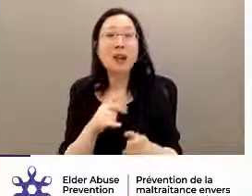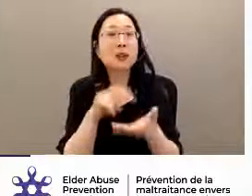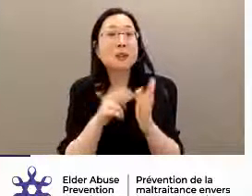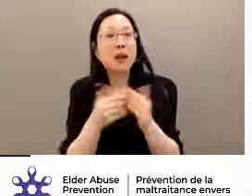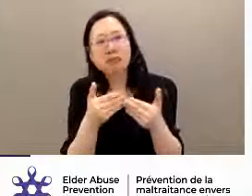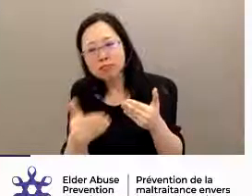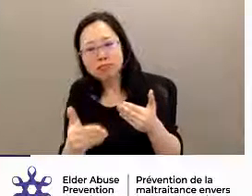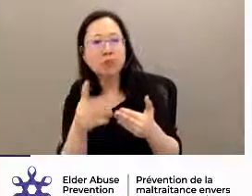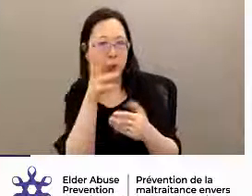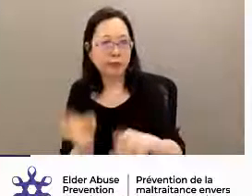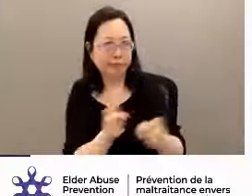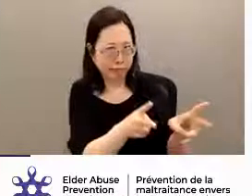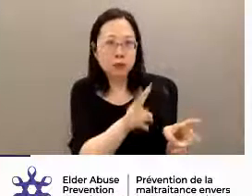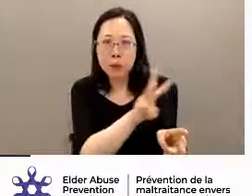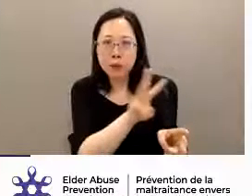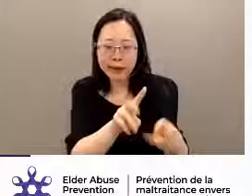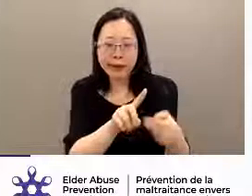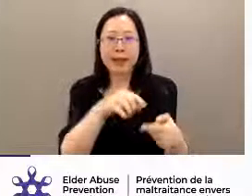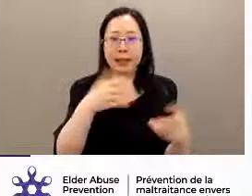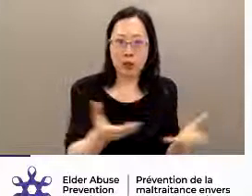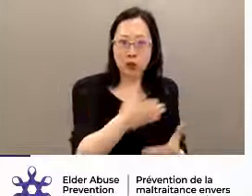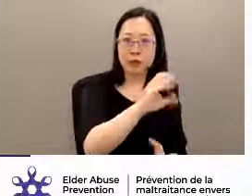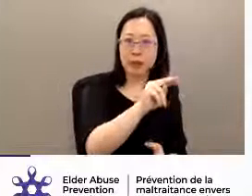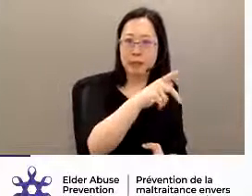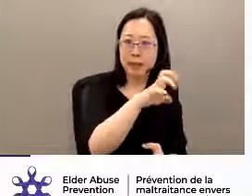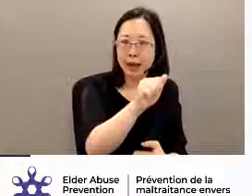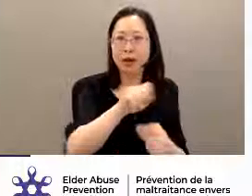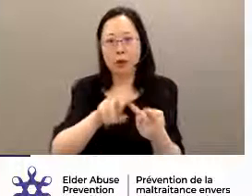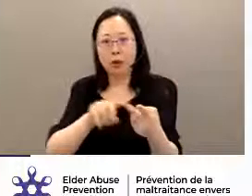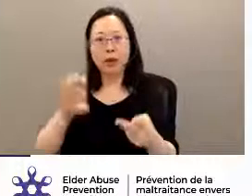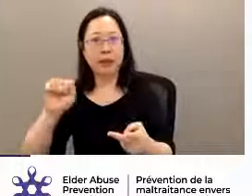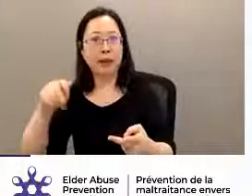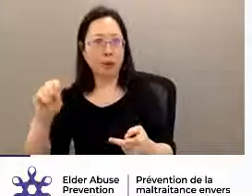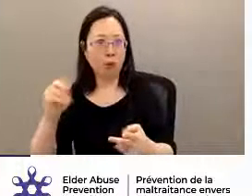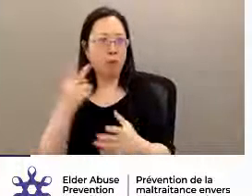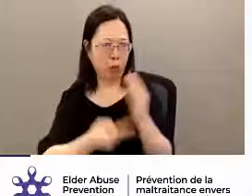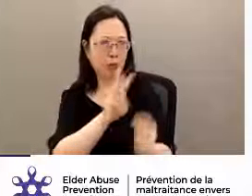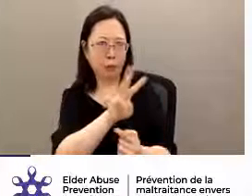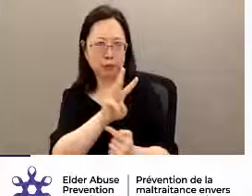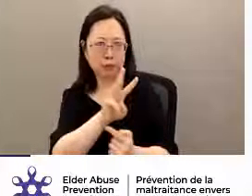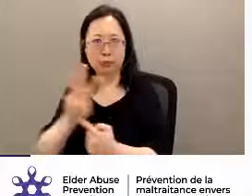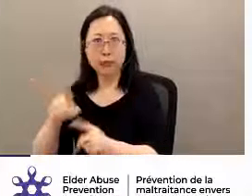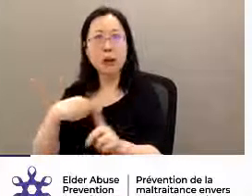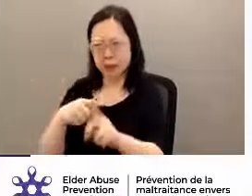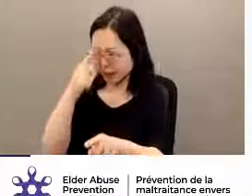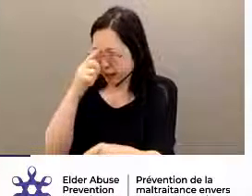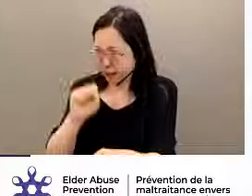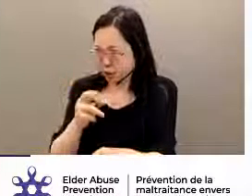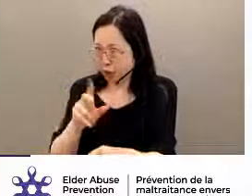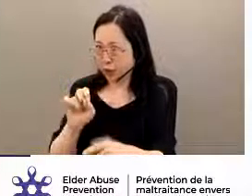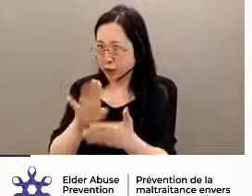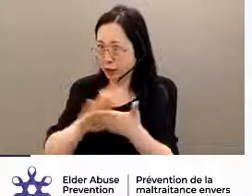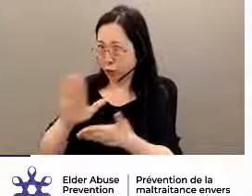couple of days, both CNPA and EAPO site, and probably Sheridan College as well will